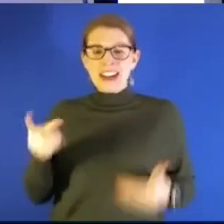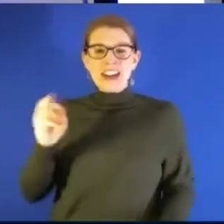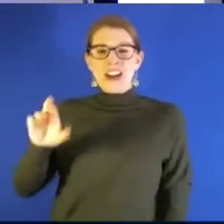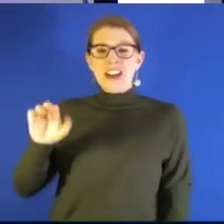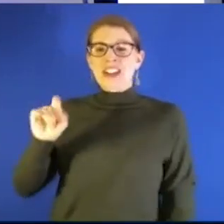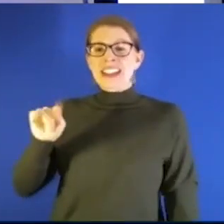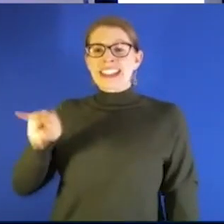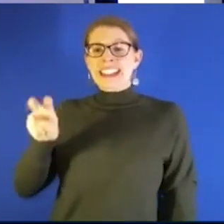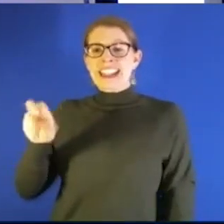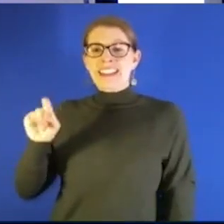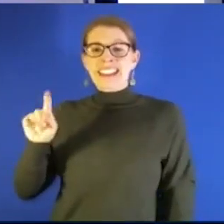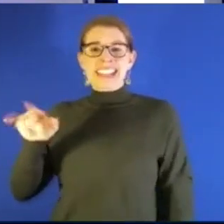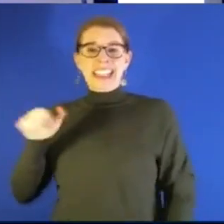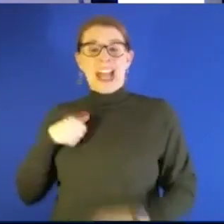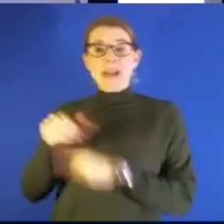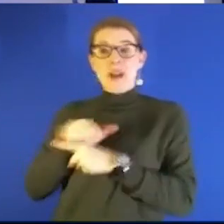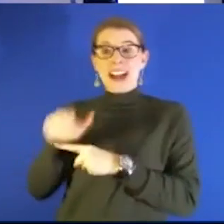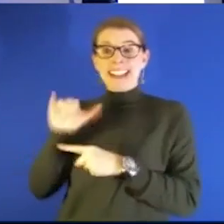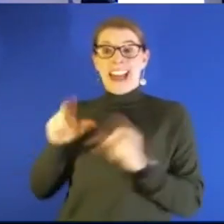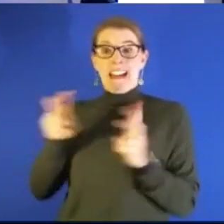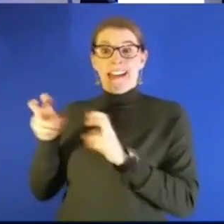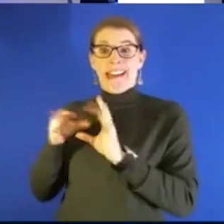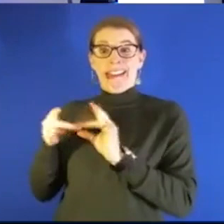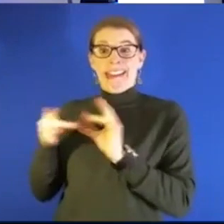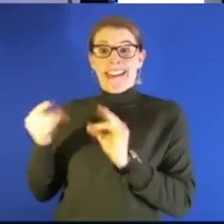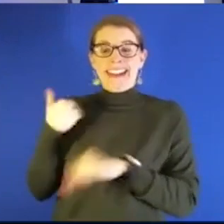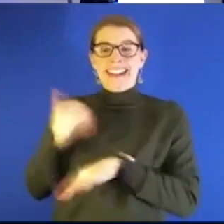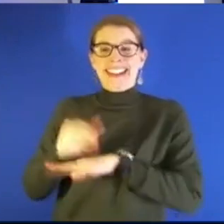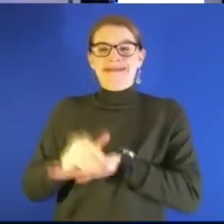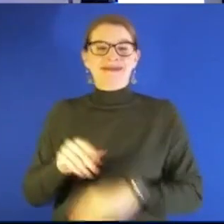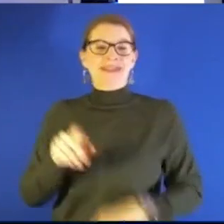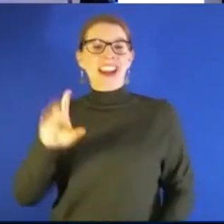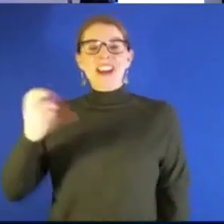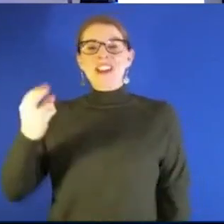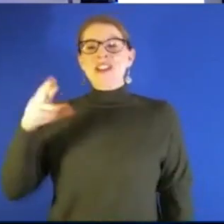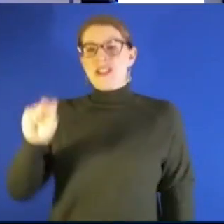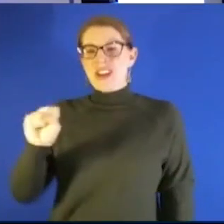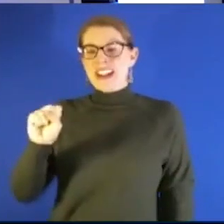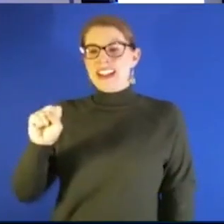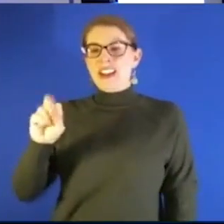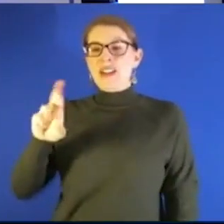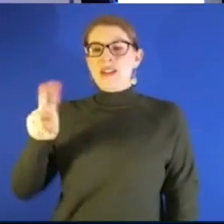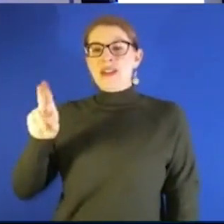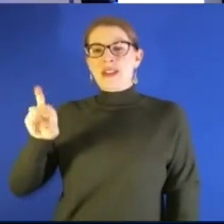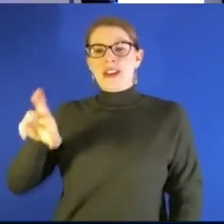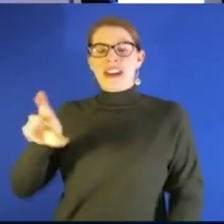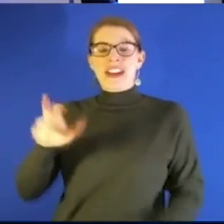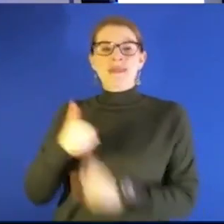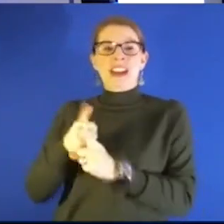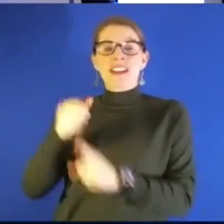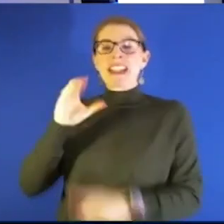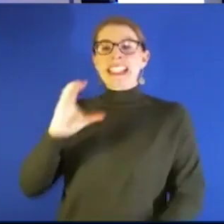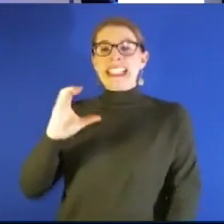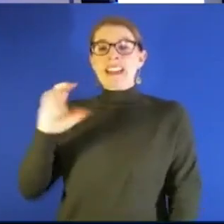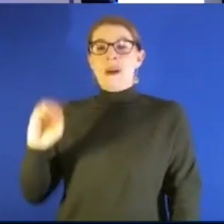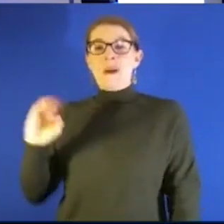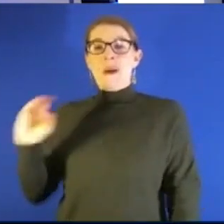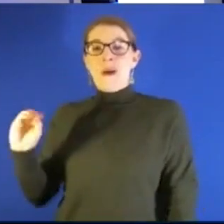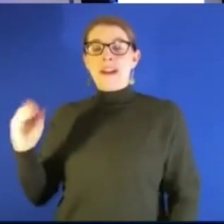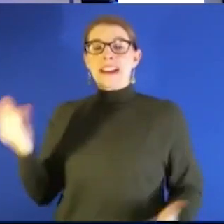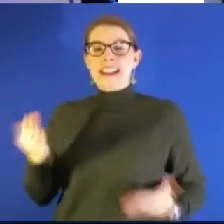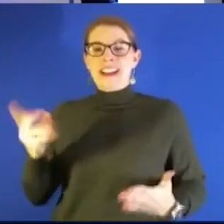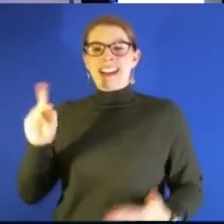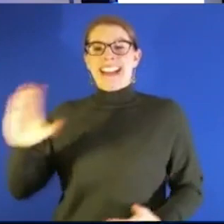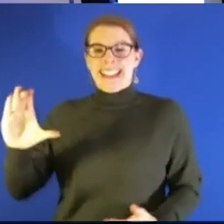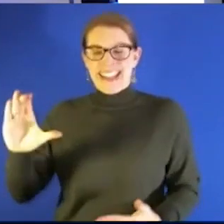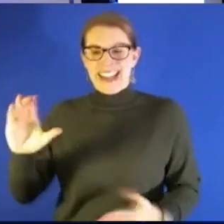You did. You had it all planned out. I love it. Okay. Chris Reardon, he's the Chief Operating Officer here at the University of Kansas Health System in our Kansas City division. So we're so glad